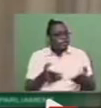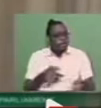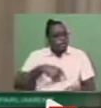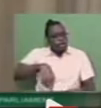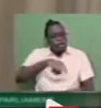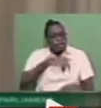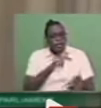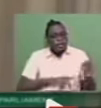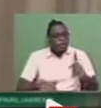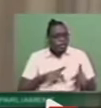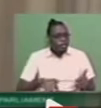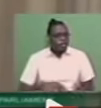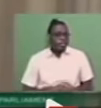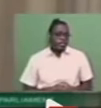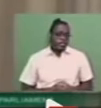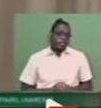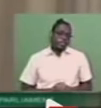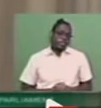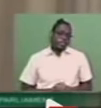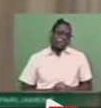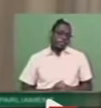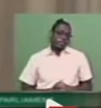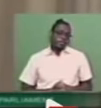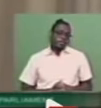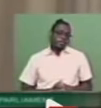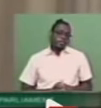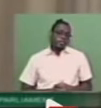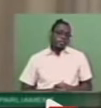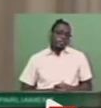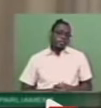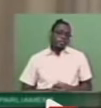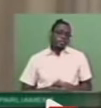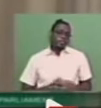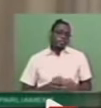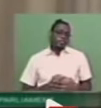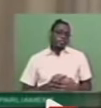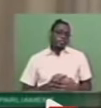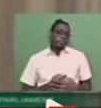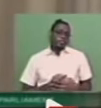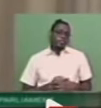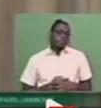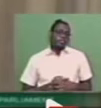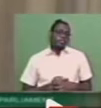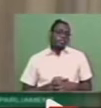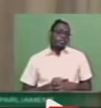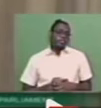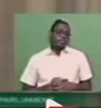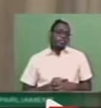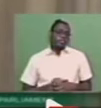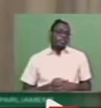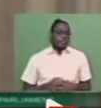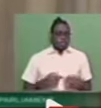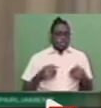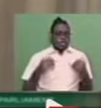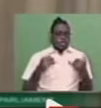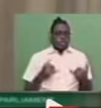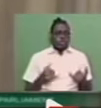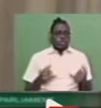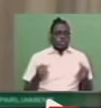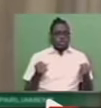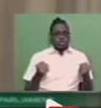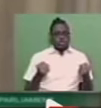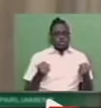that we took the benefits from Petrotrin with respect to the oil and gas and